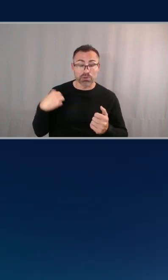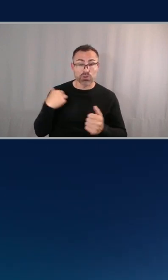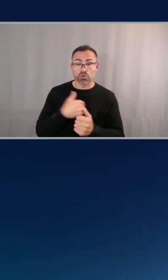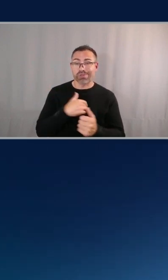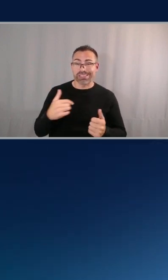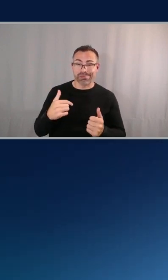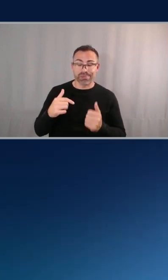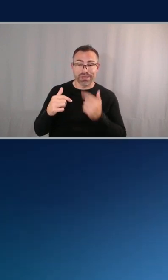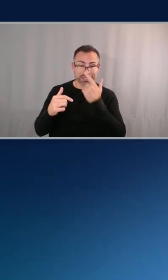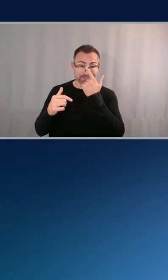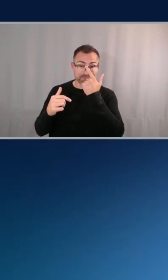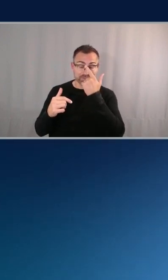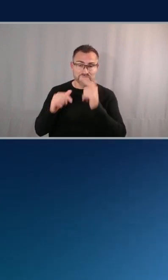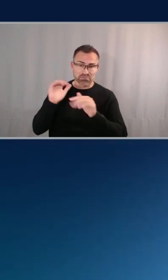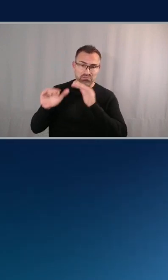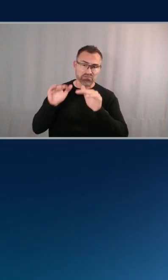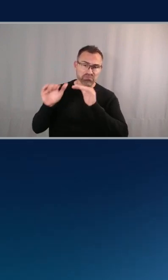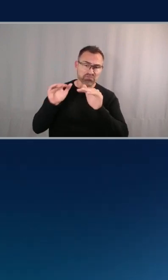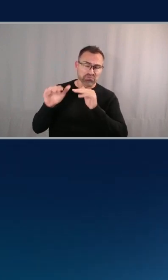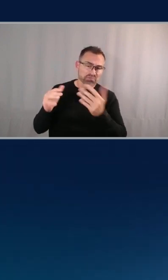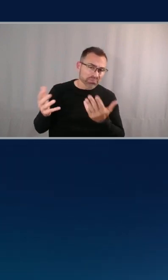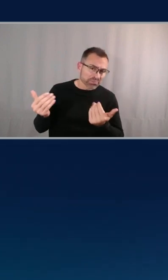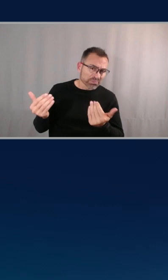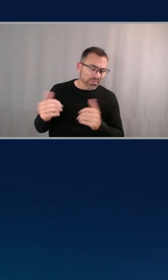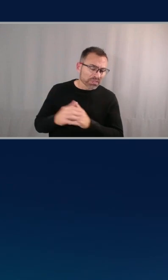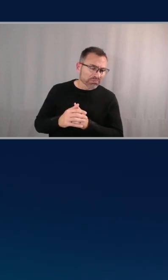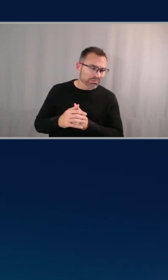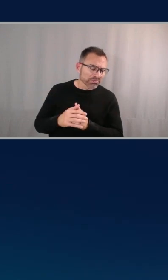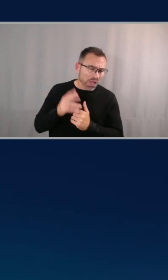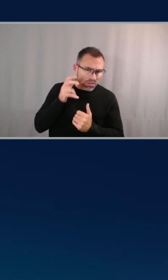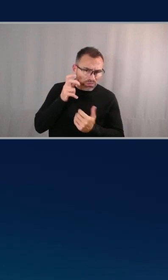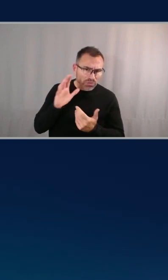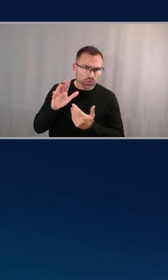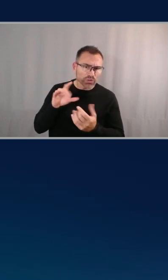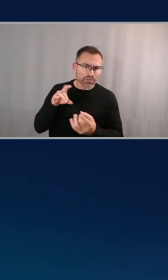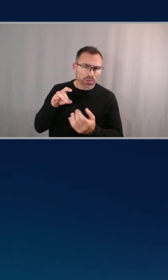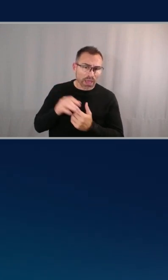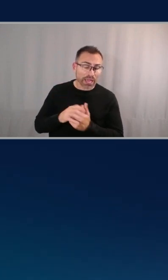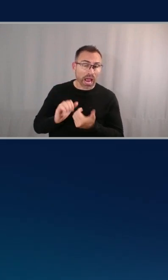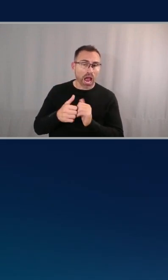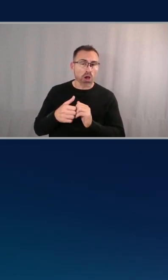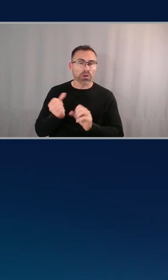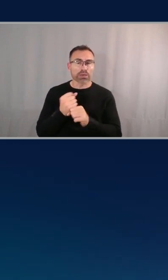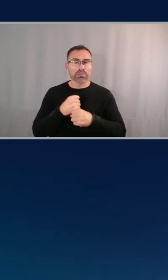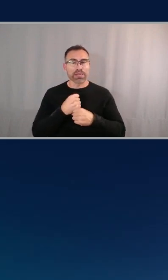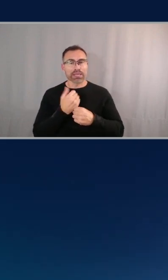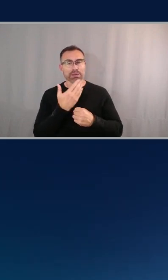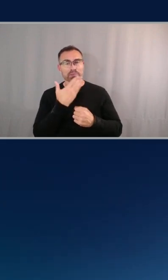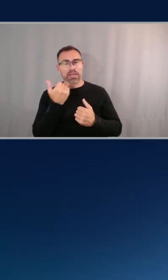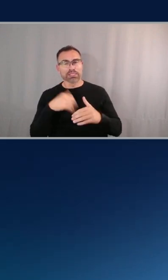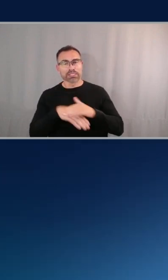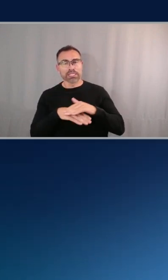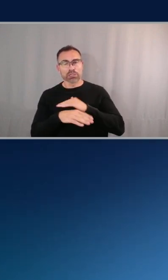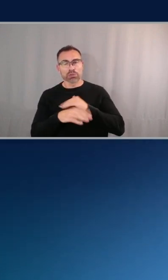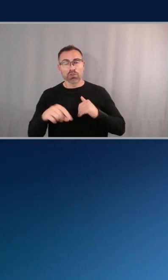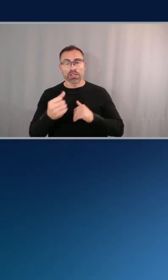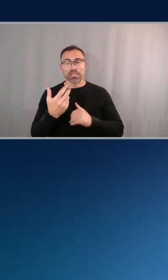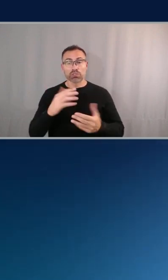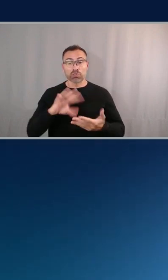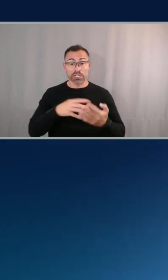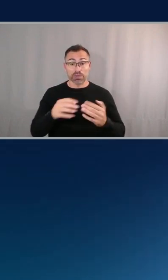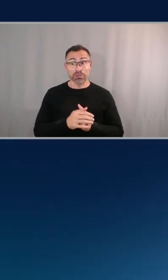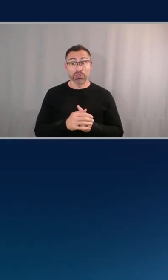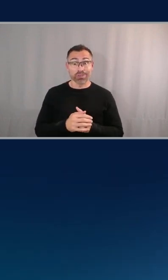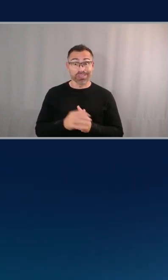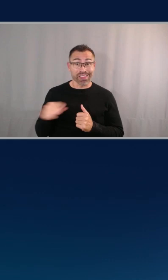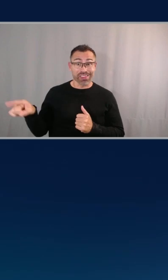trying to figure out what is the best way for us to make S3 tables accessible. And so we heard that feedback loud and clear.